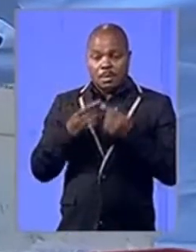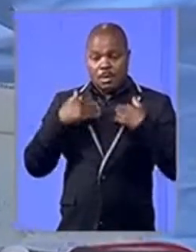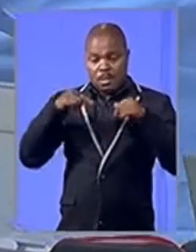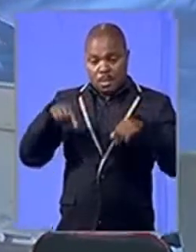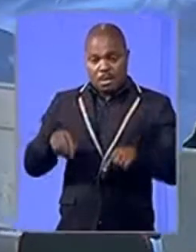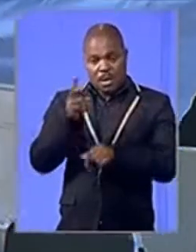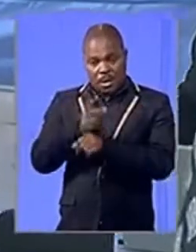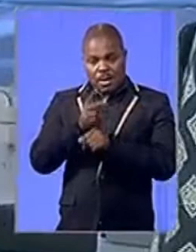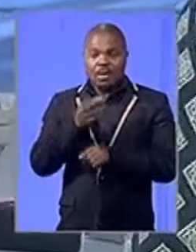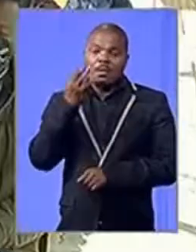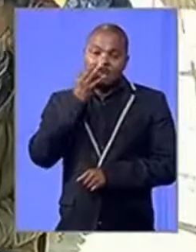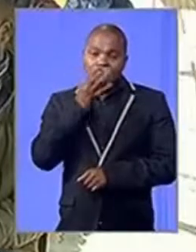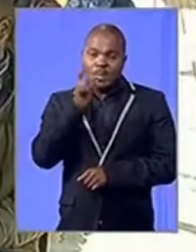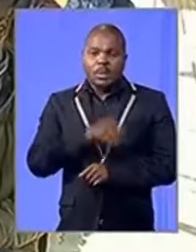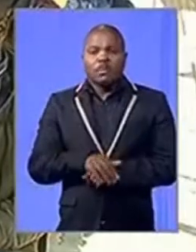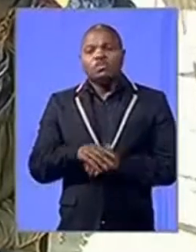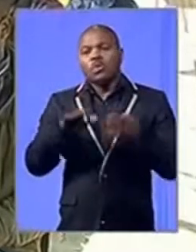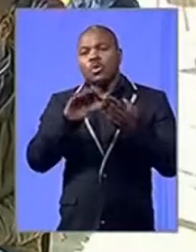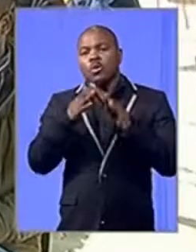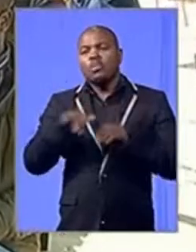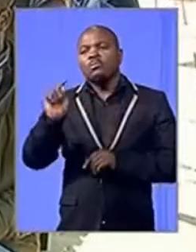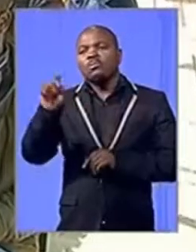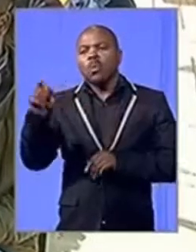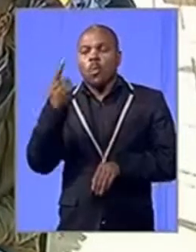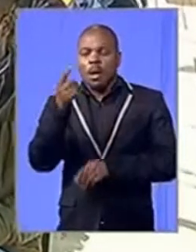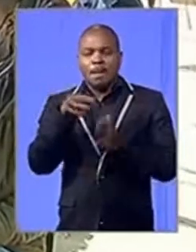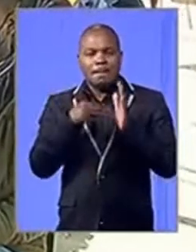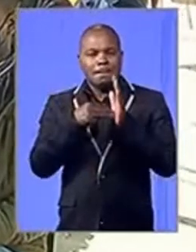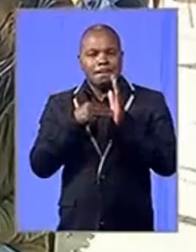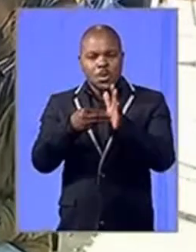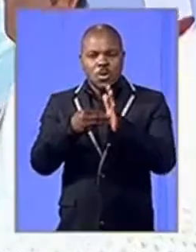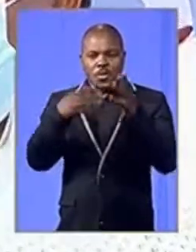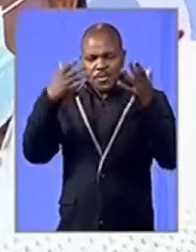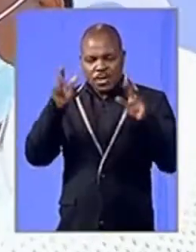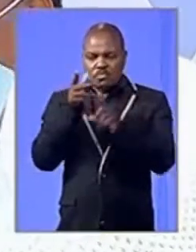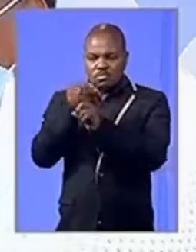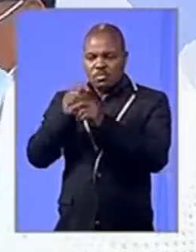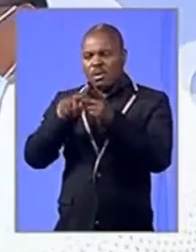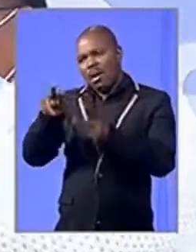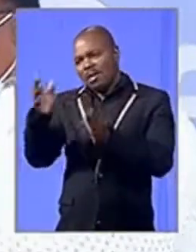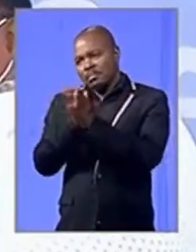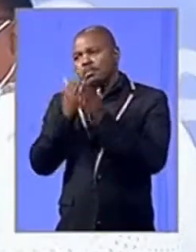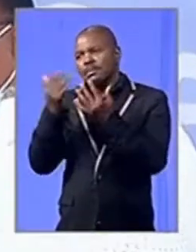le boetse la bolela ha le kgonne ho enta baahi ba ka hodimo ho milione, mme le eletsa baahi ba bang ho enta.